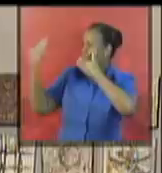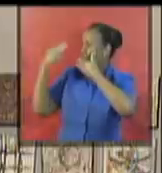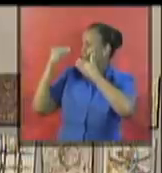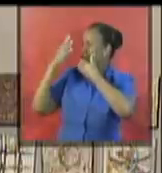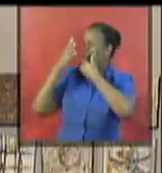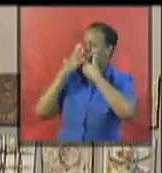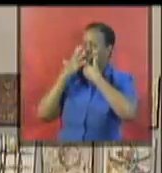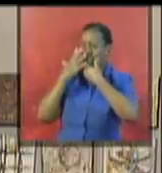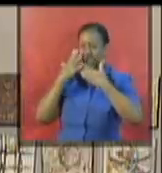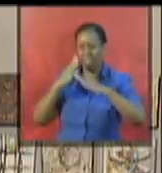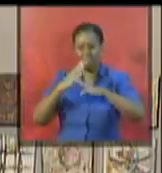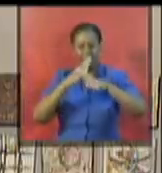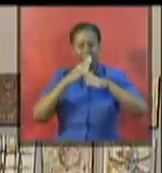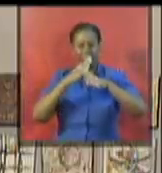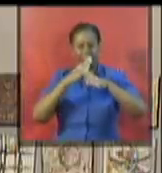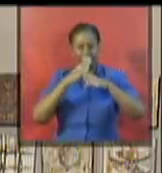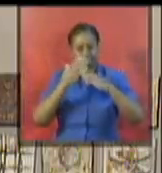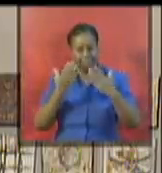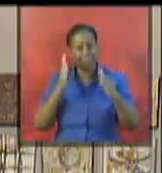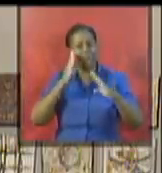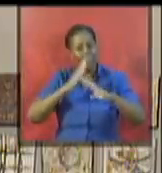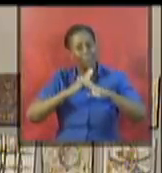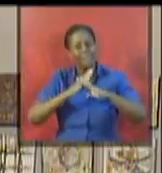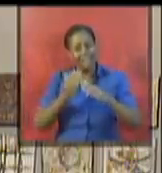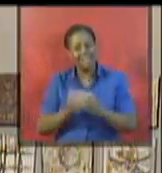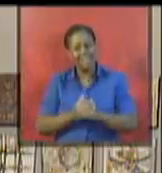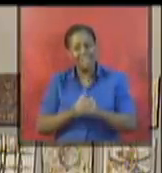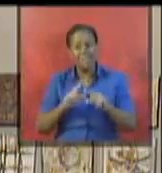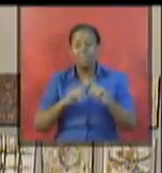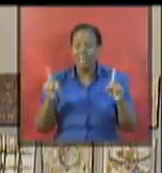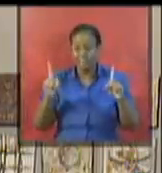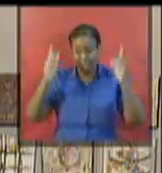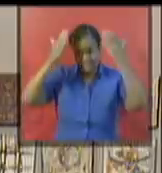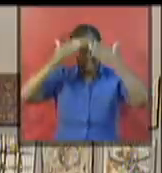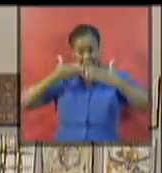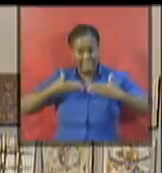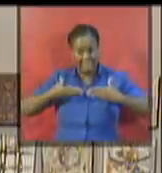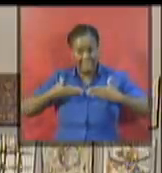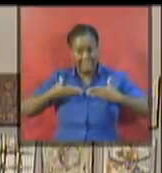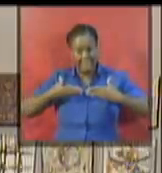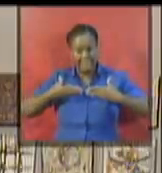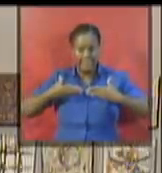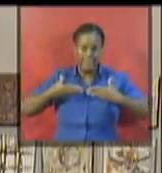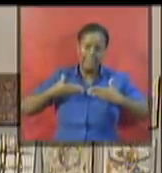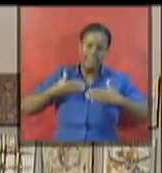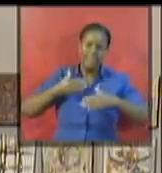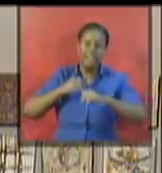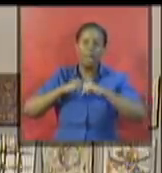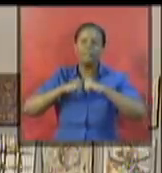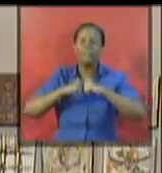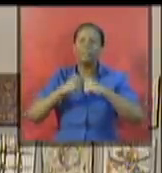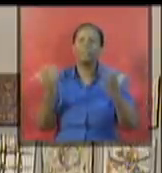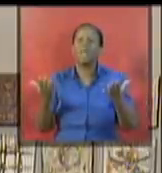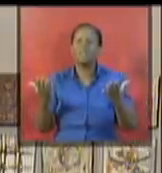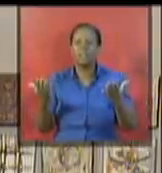against the virus. A face shield, on the other hand, simply protects splash against